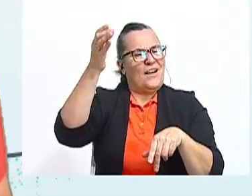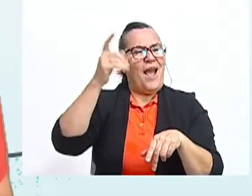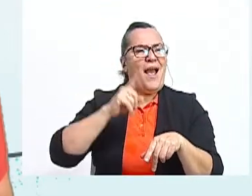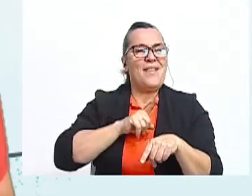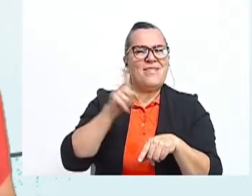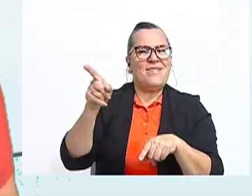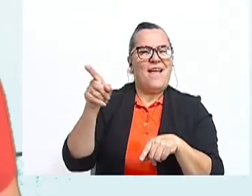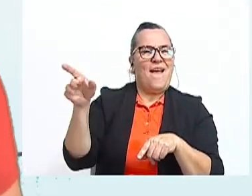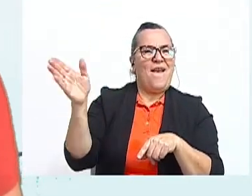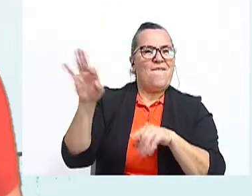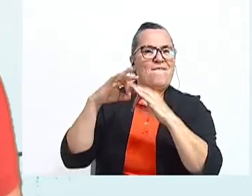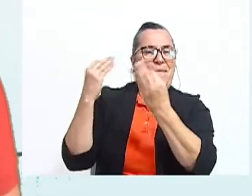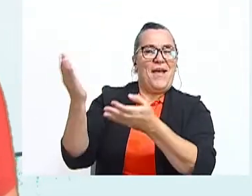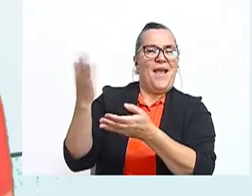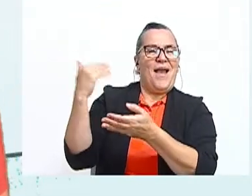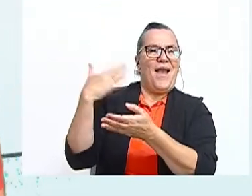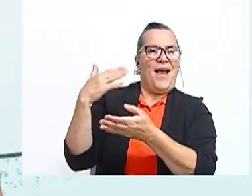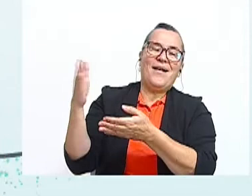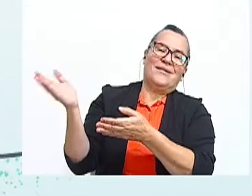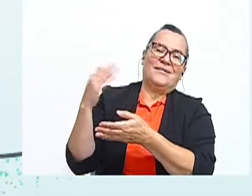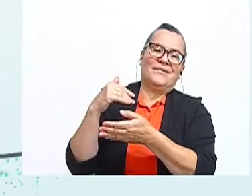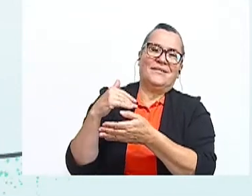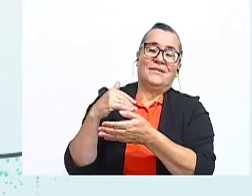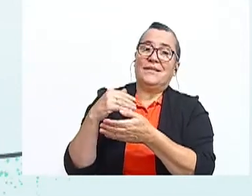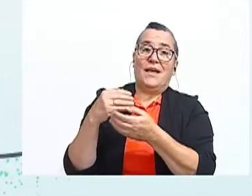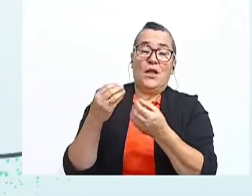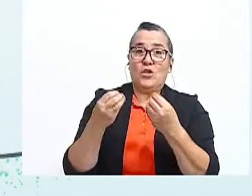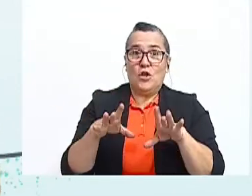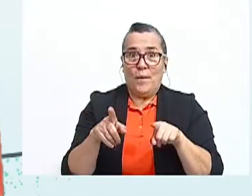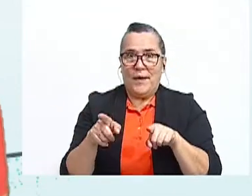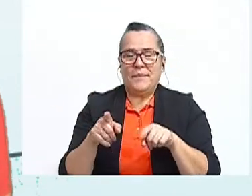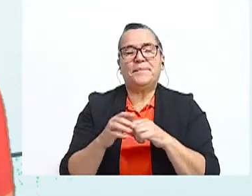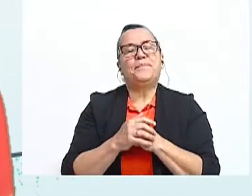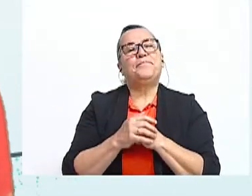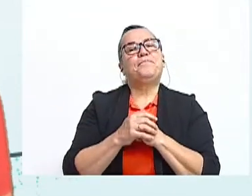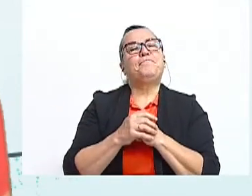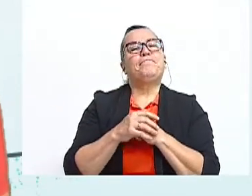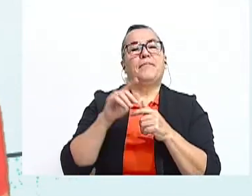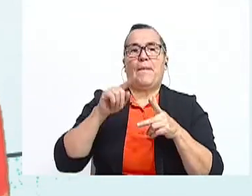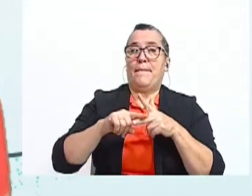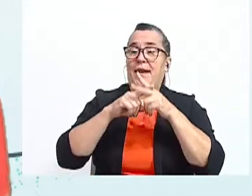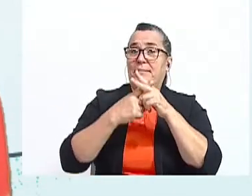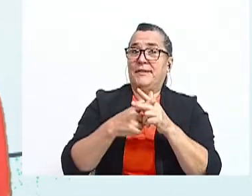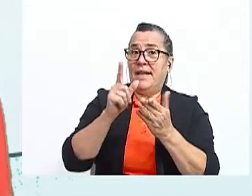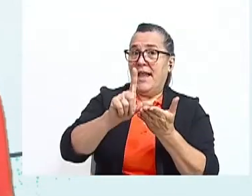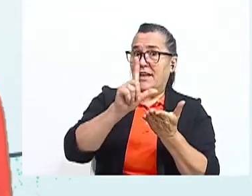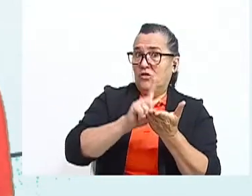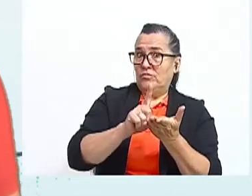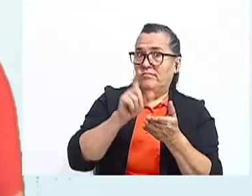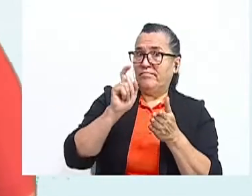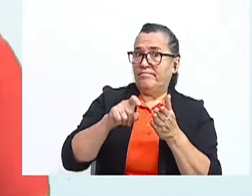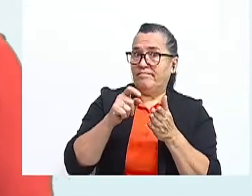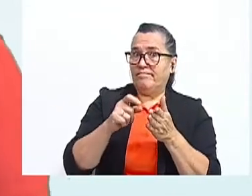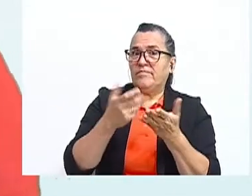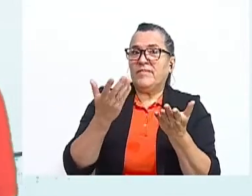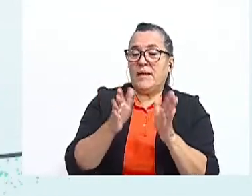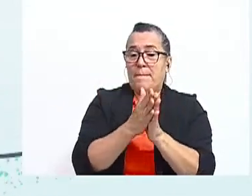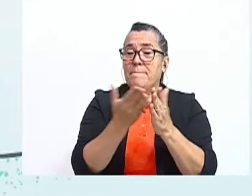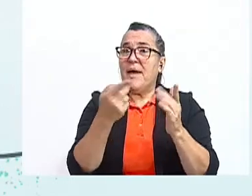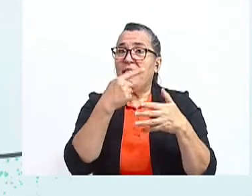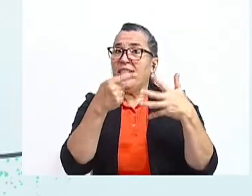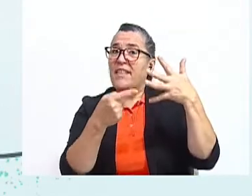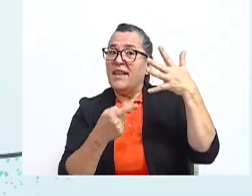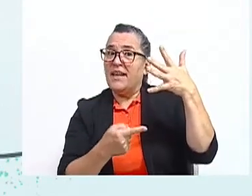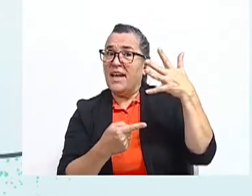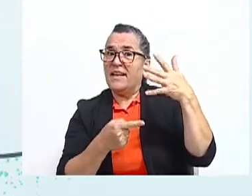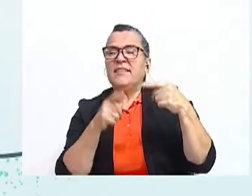your family to participate with us and don't miss it, okay? Well, to start the lesson, we need the following materials. You're